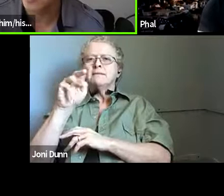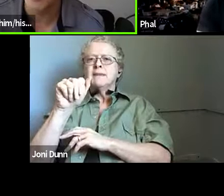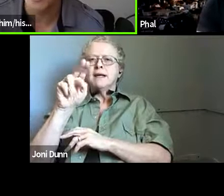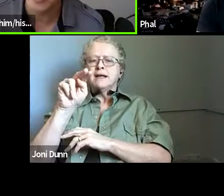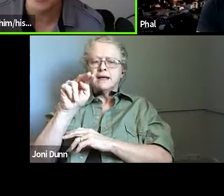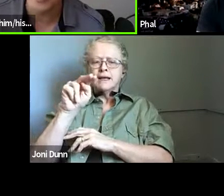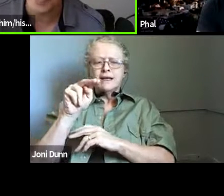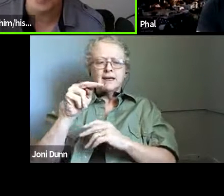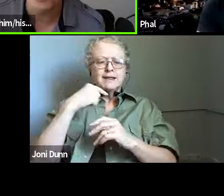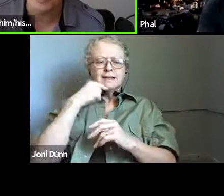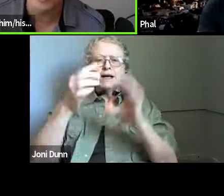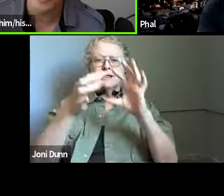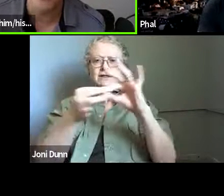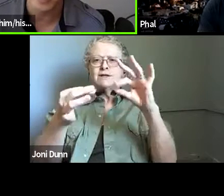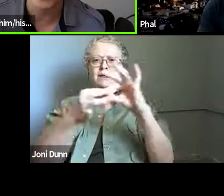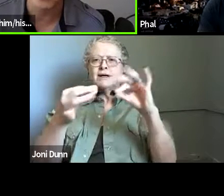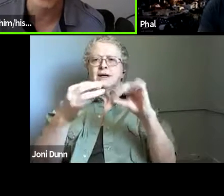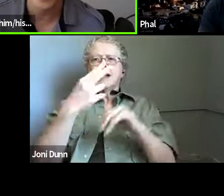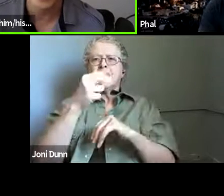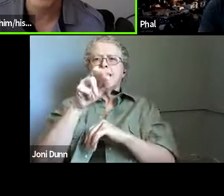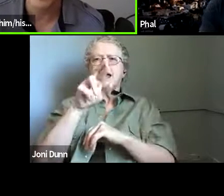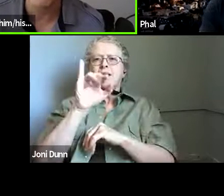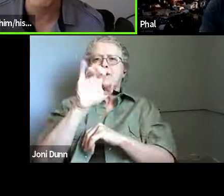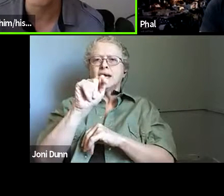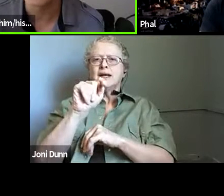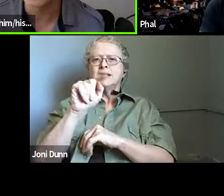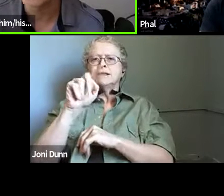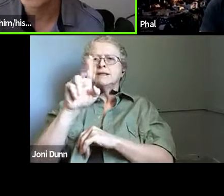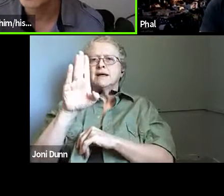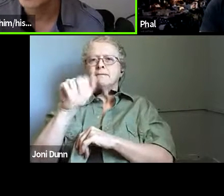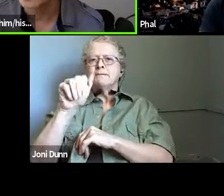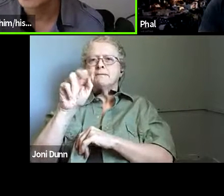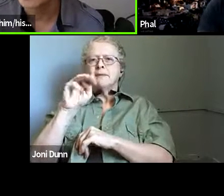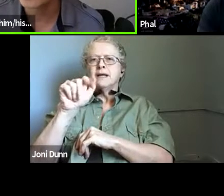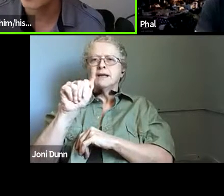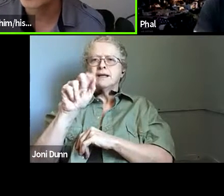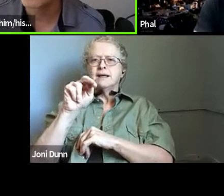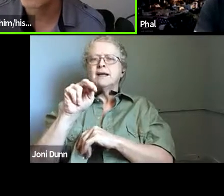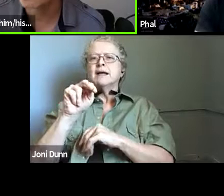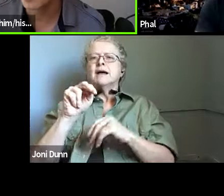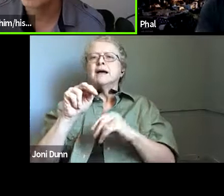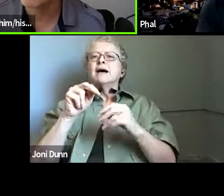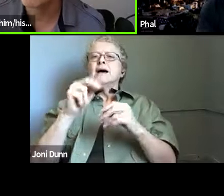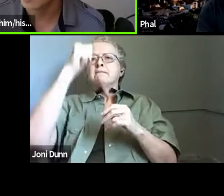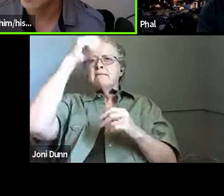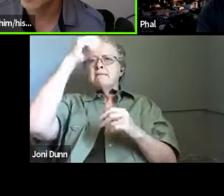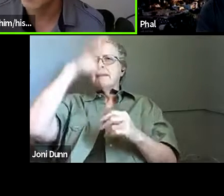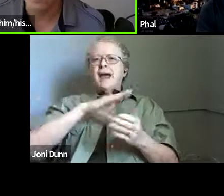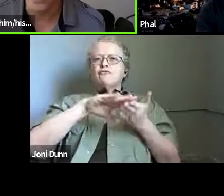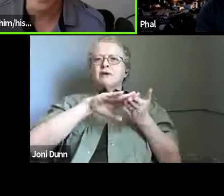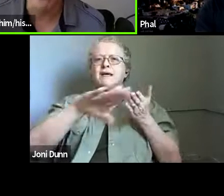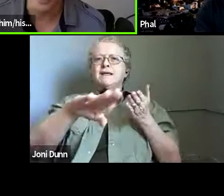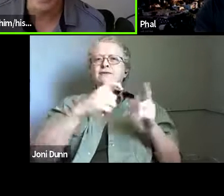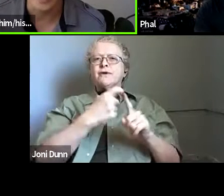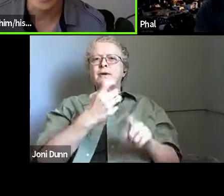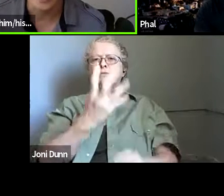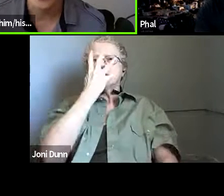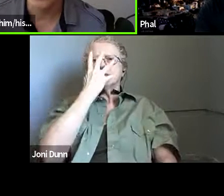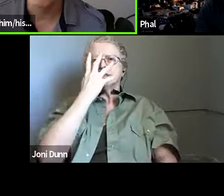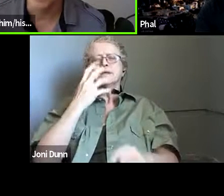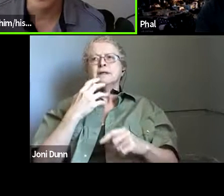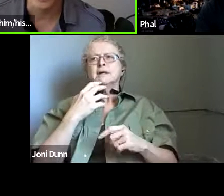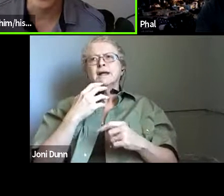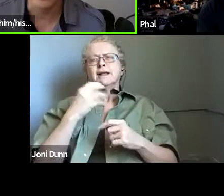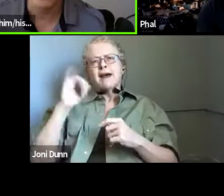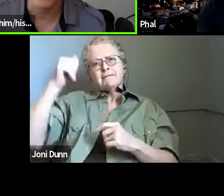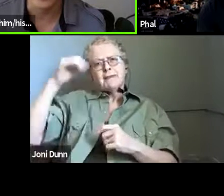a story about Harriet Tubman, who tells a story about a man who was released from prison. And he talked about just walking and walking and walking till